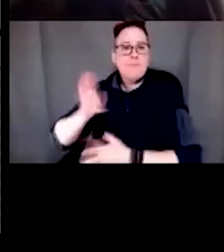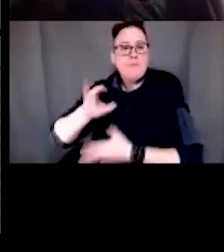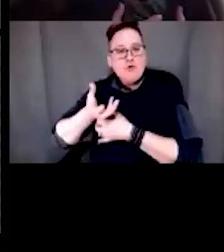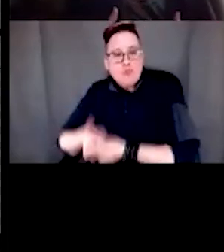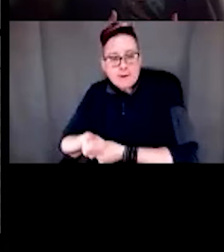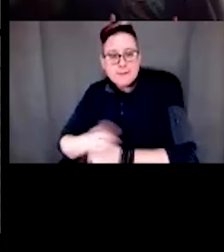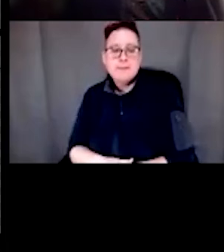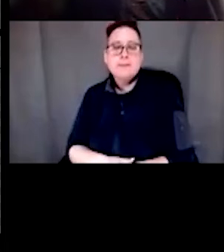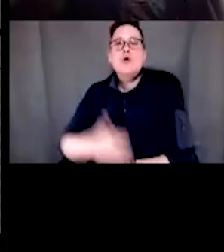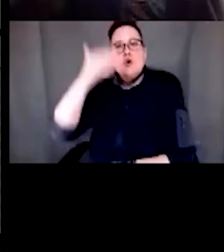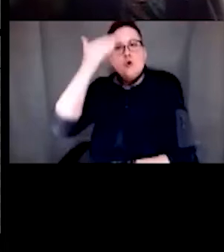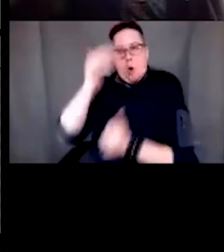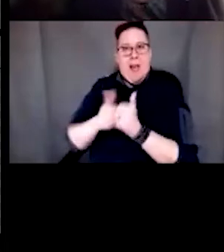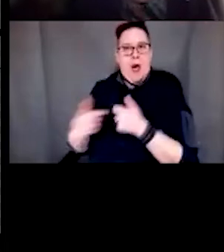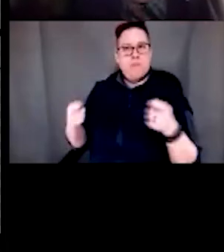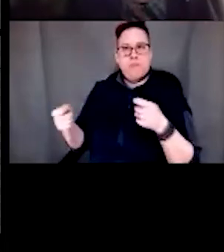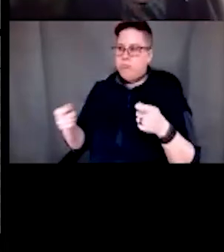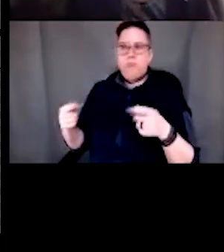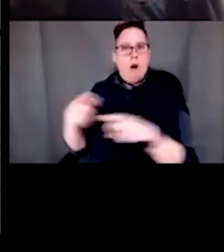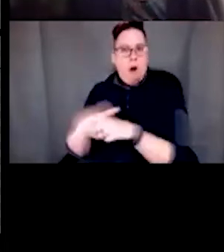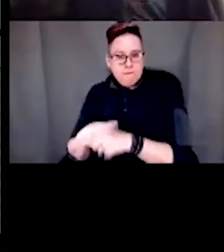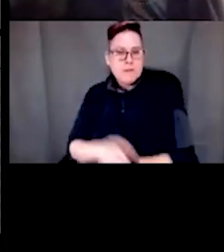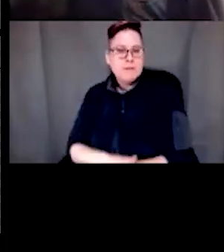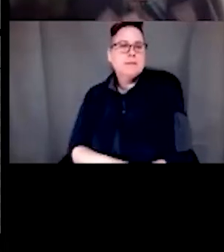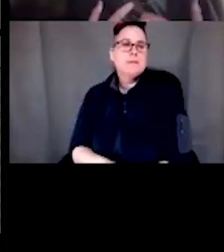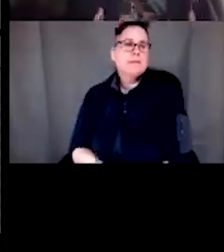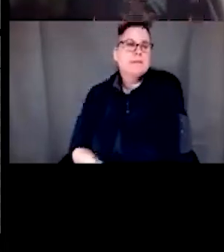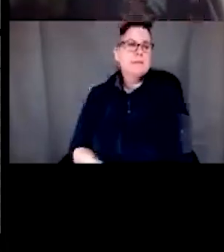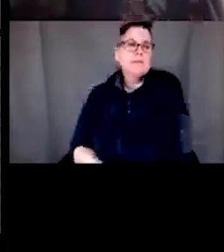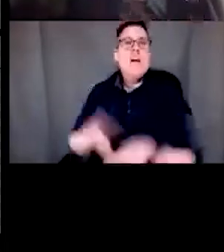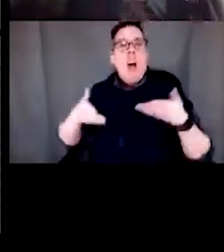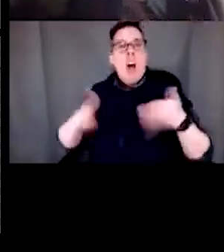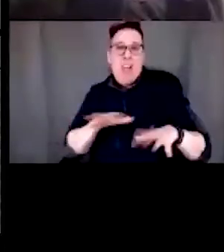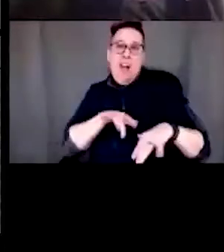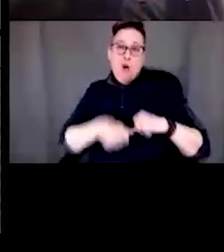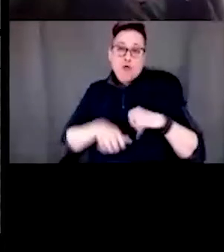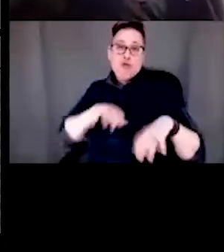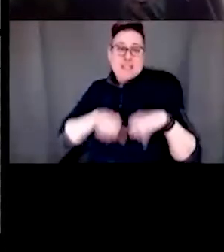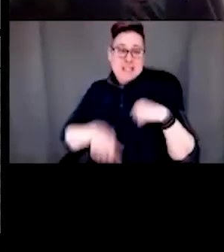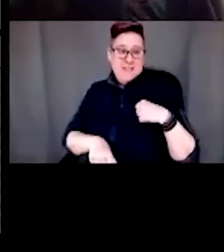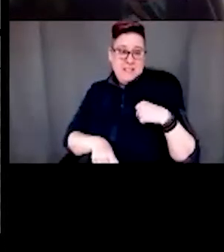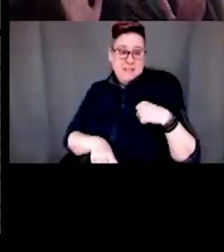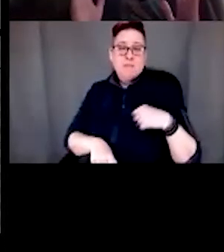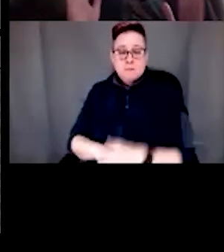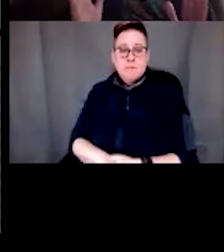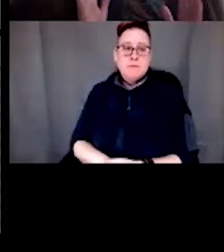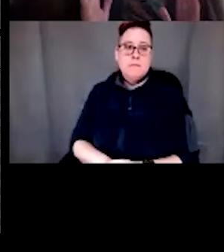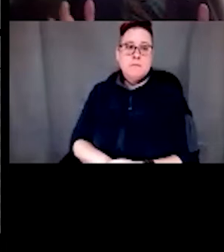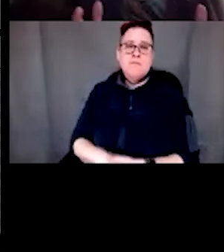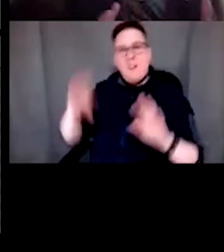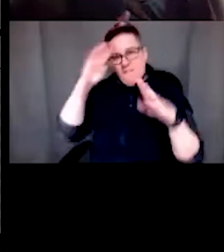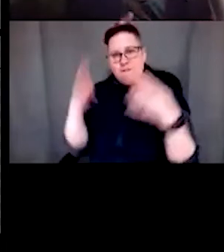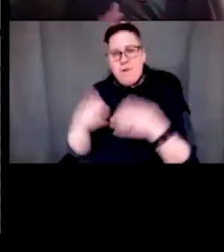trust, have conflict management resources available, allow for grieving over loss, and focus